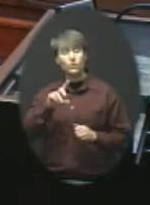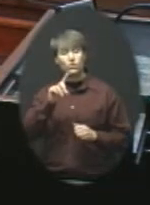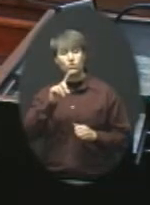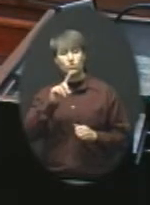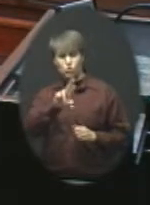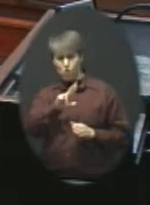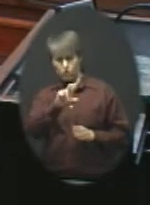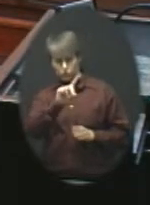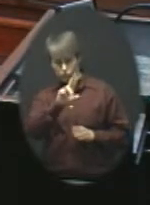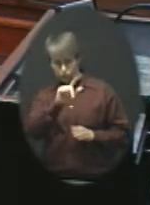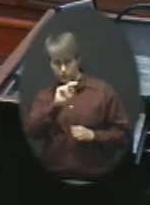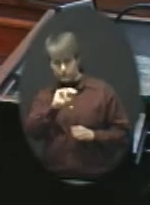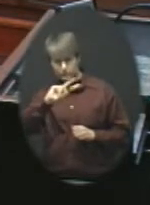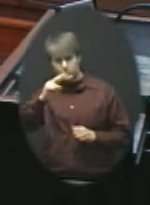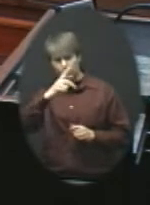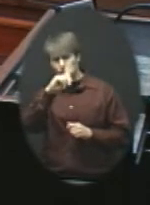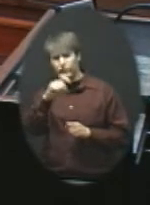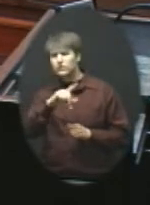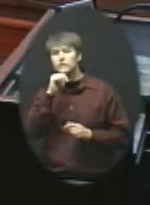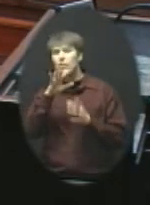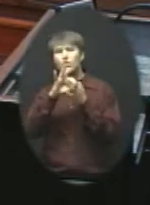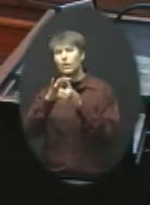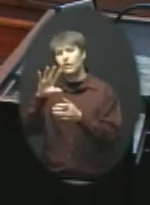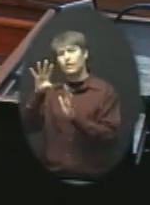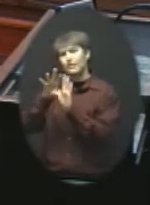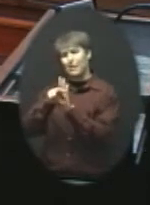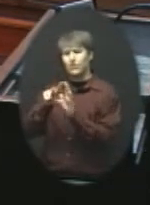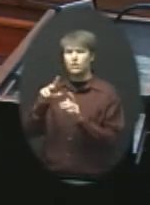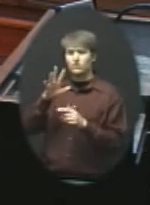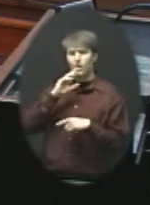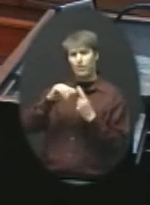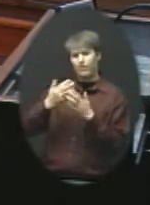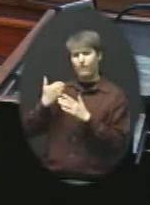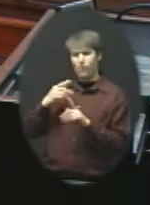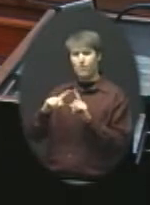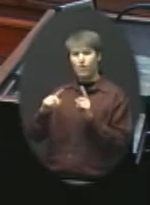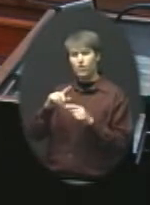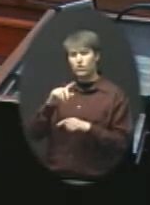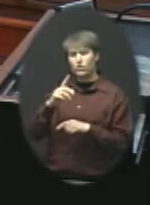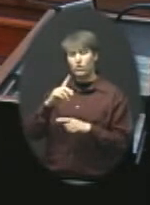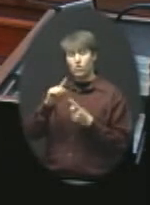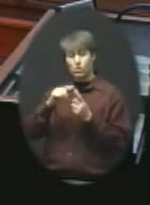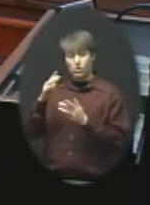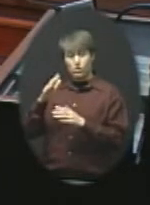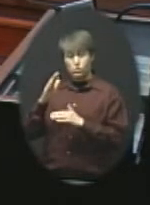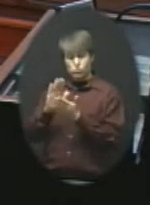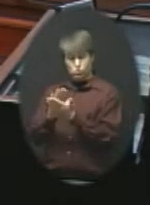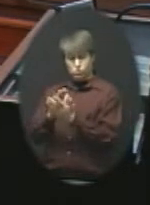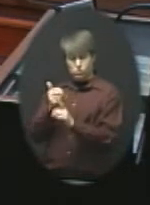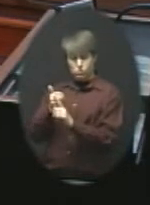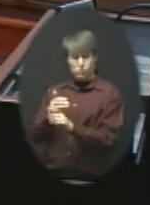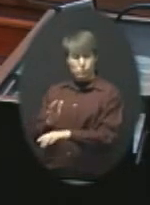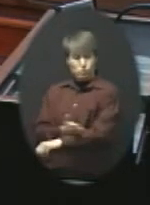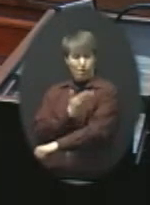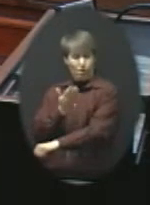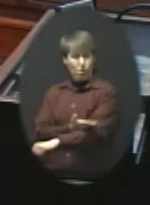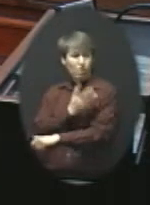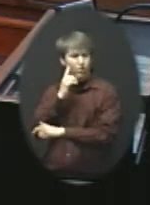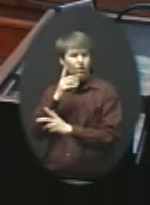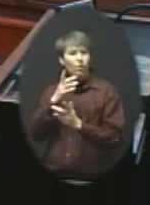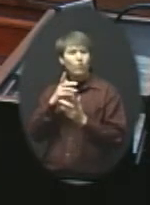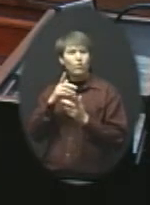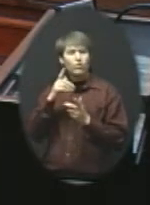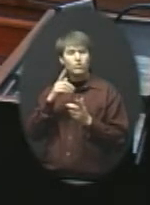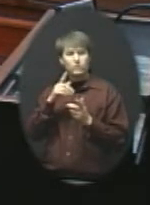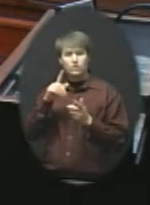Dr. Dugan, this is a second question, not related to cameras. We talked about it before. As we do these remodels in the schools, from going through the office at the pinch